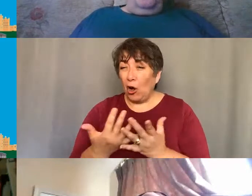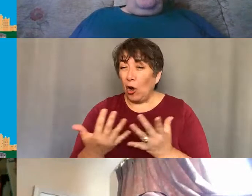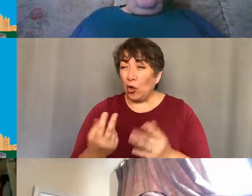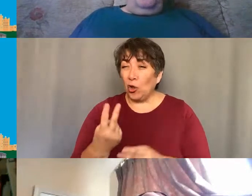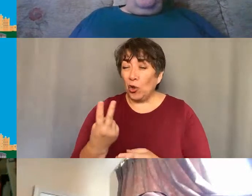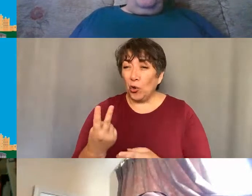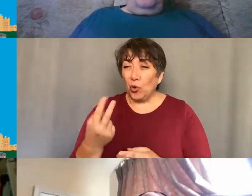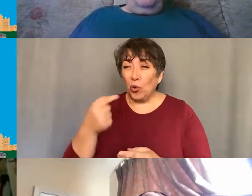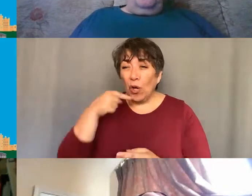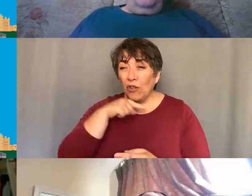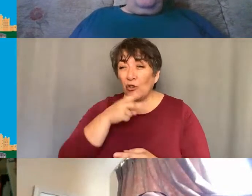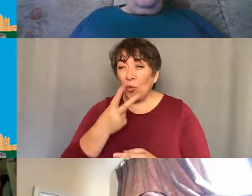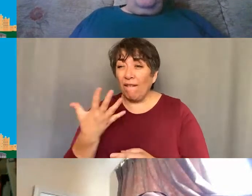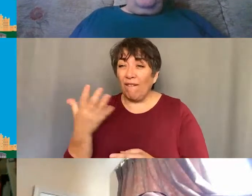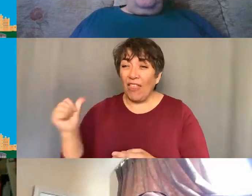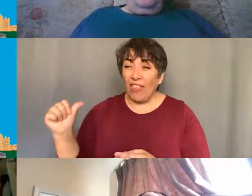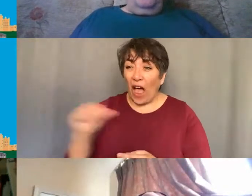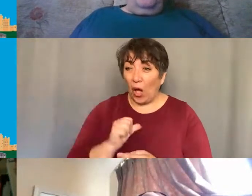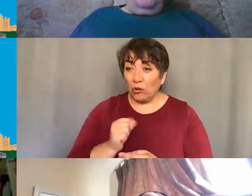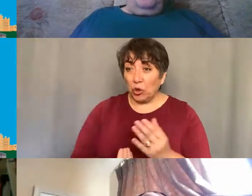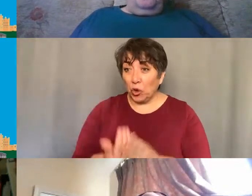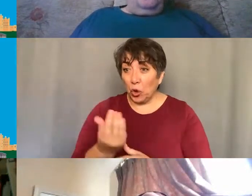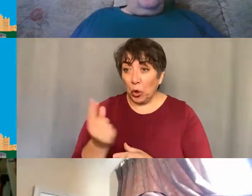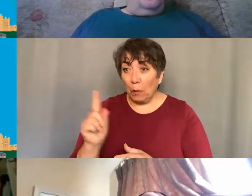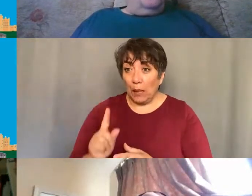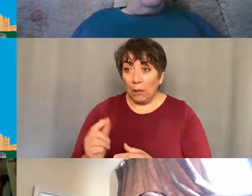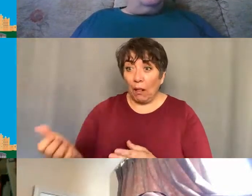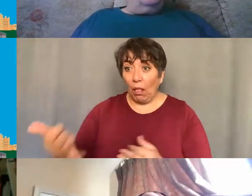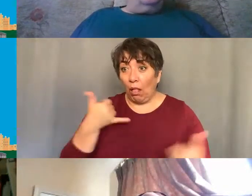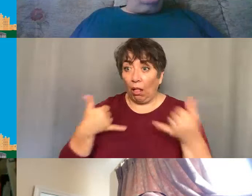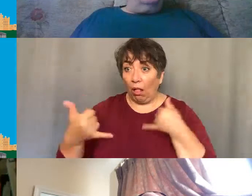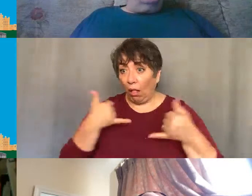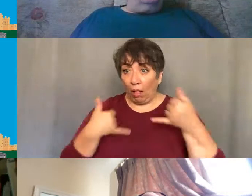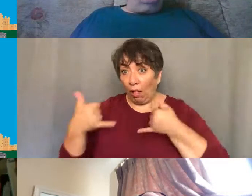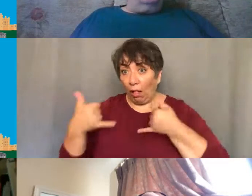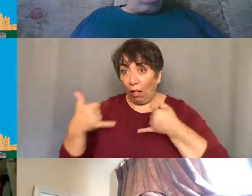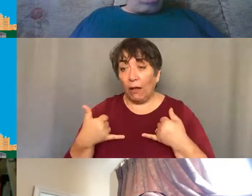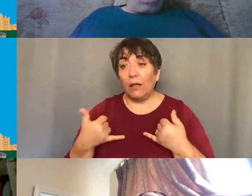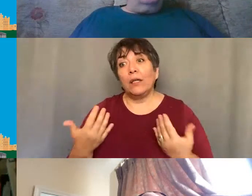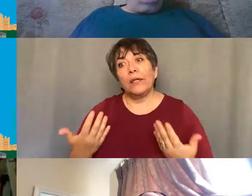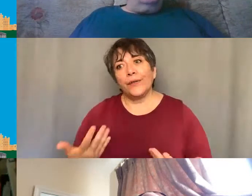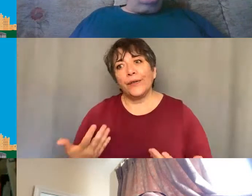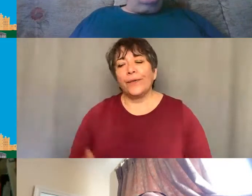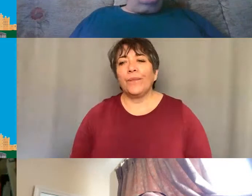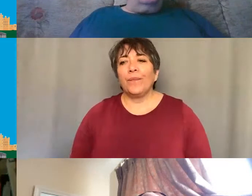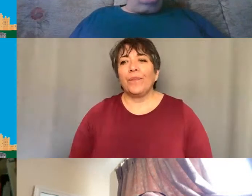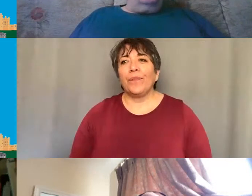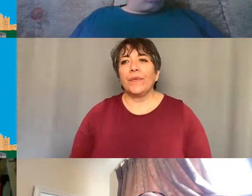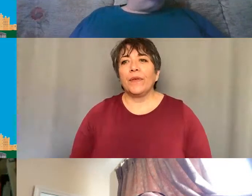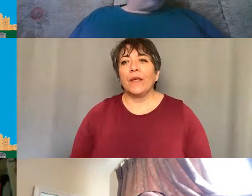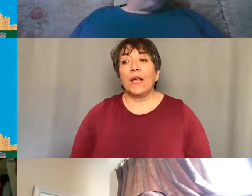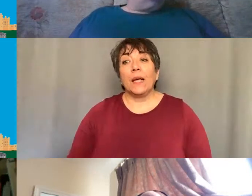new patients will be able to access. So obviously it does bring to us some capacity